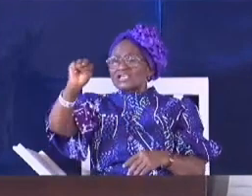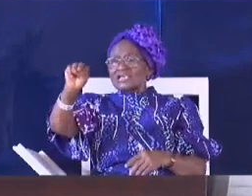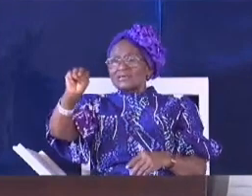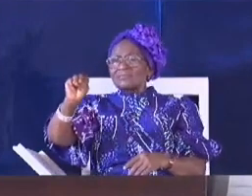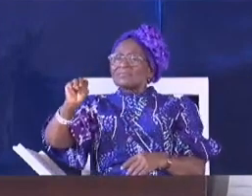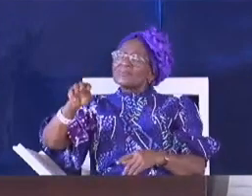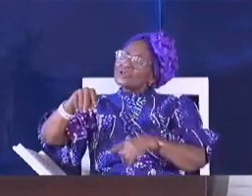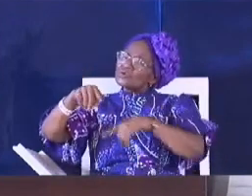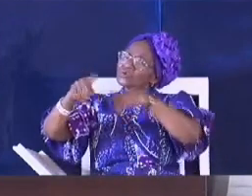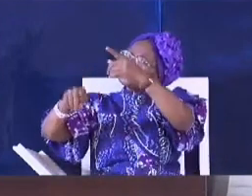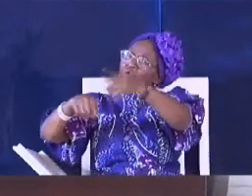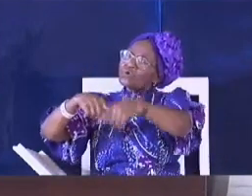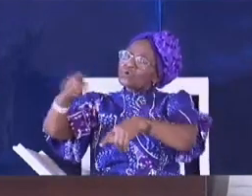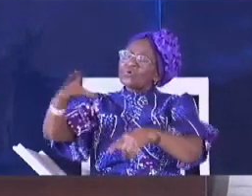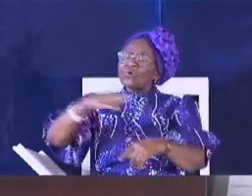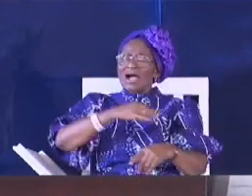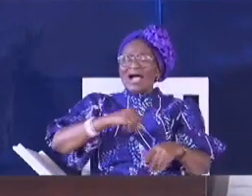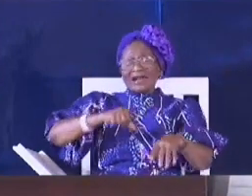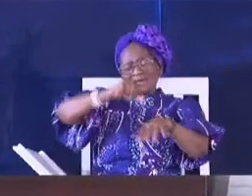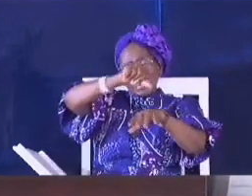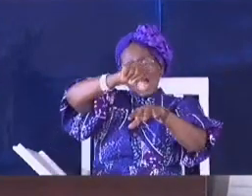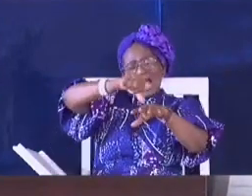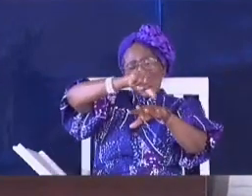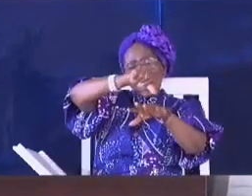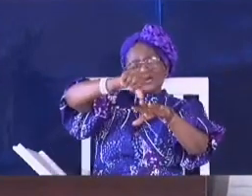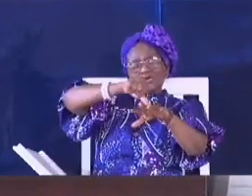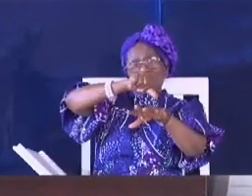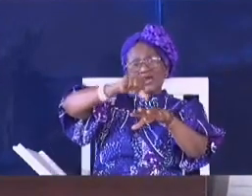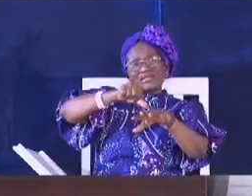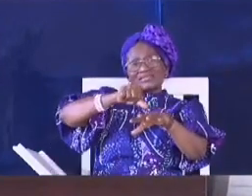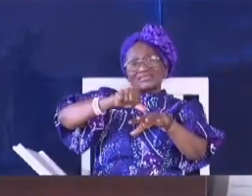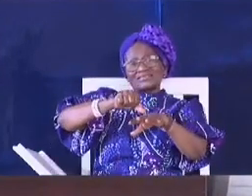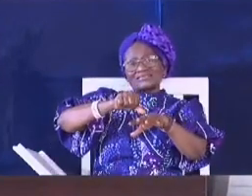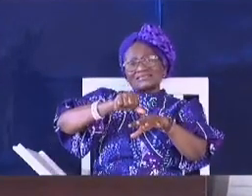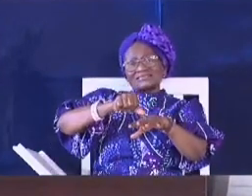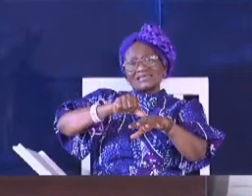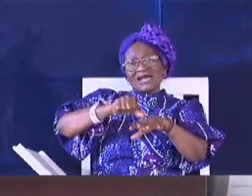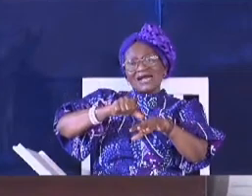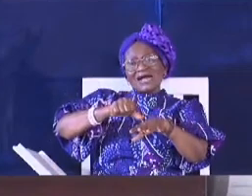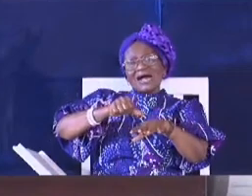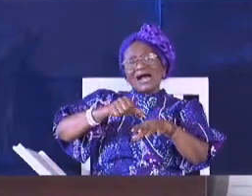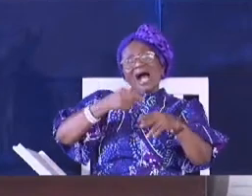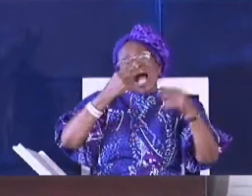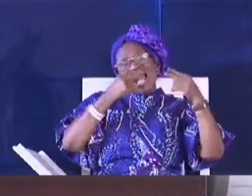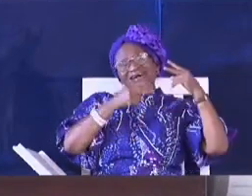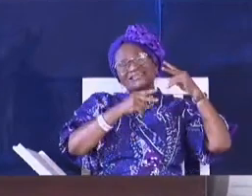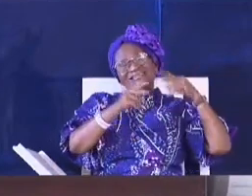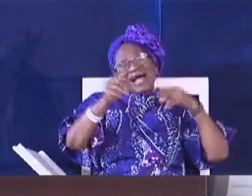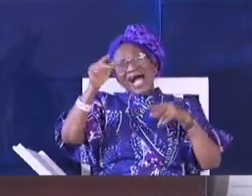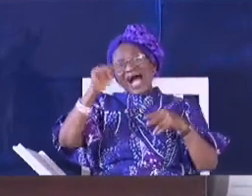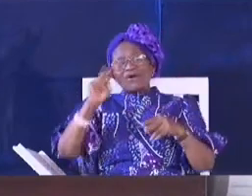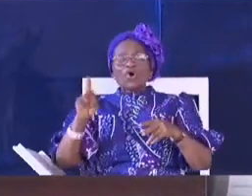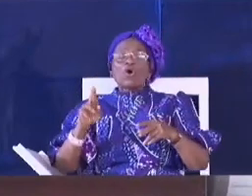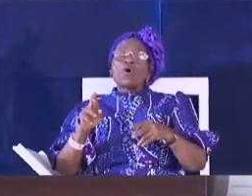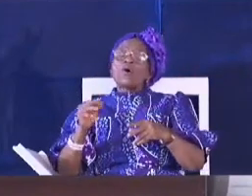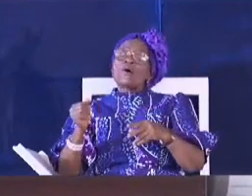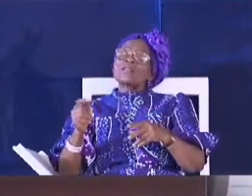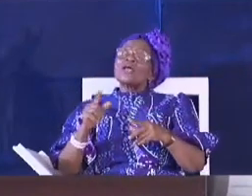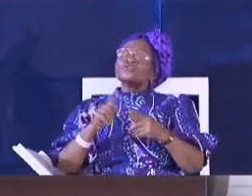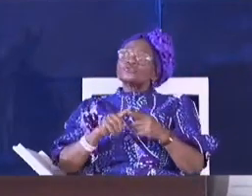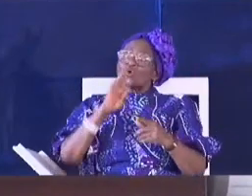go and anoint Hazael to be king over